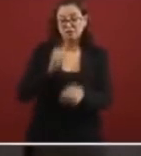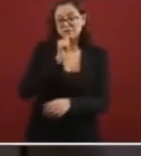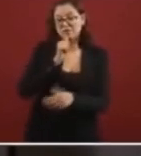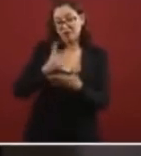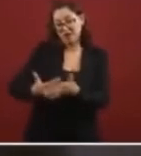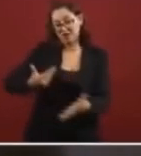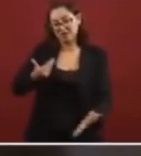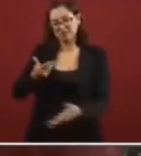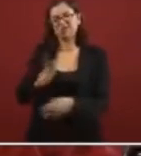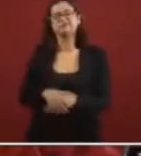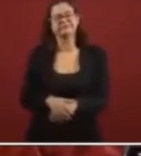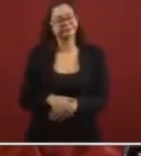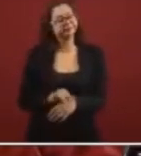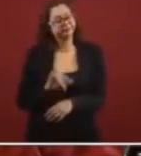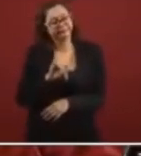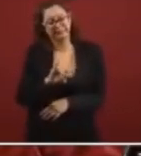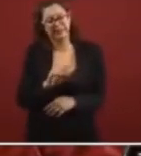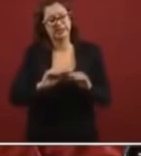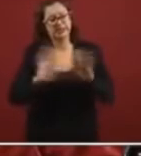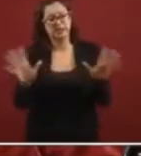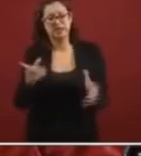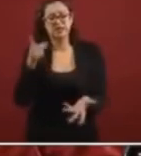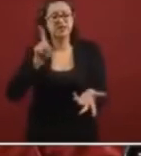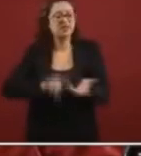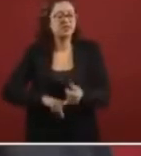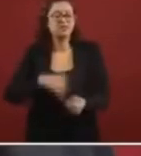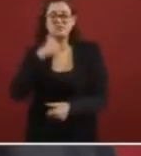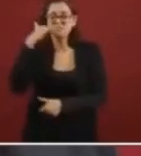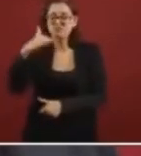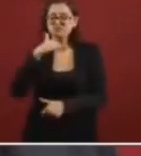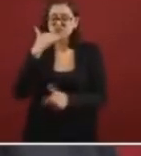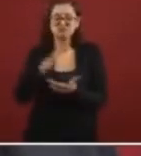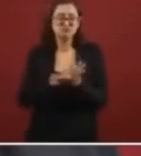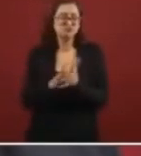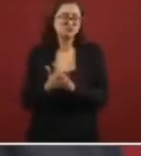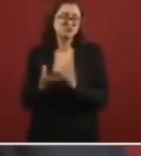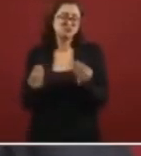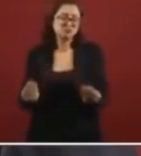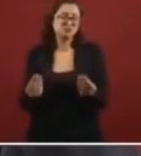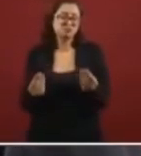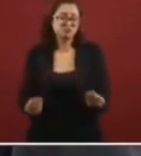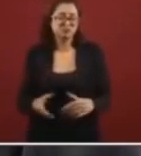It was a regimen of corruption, and they used to compose.